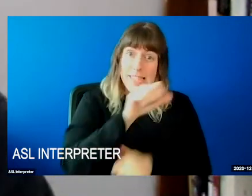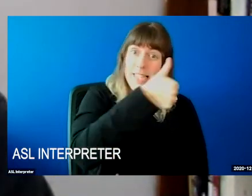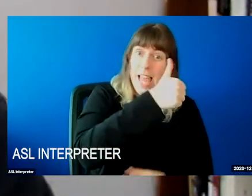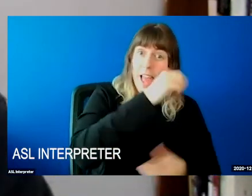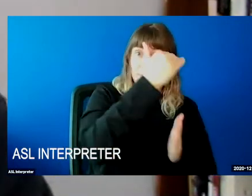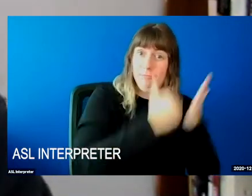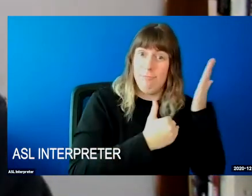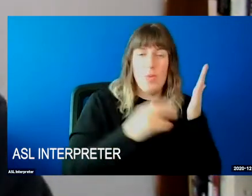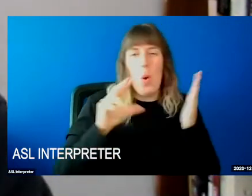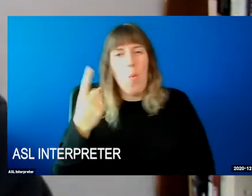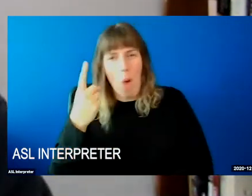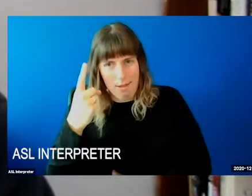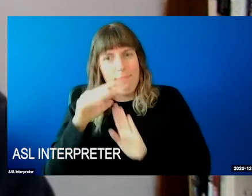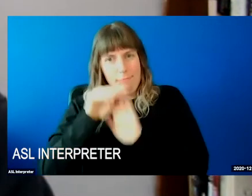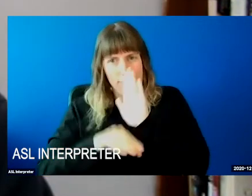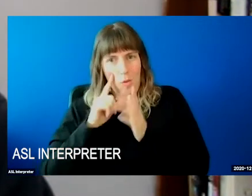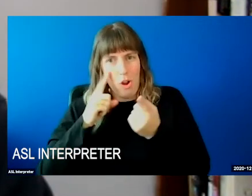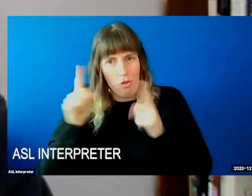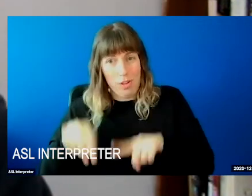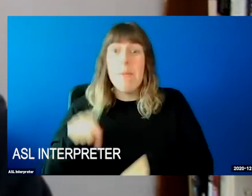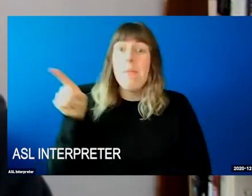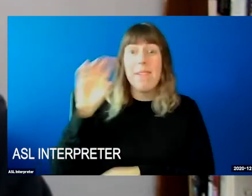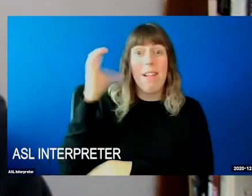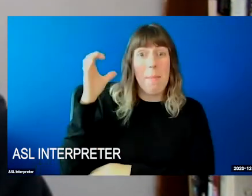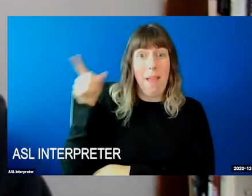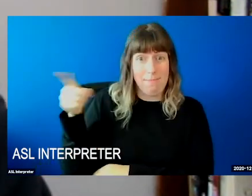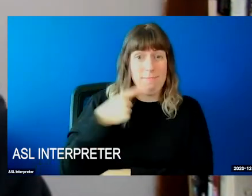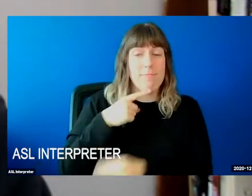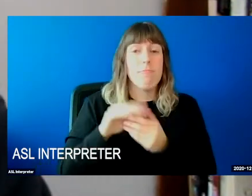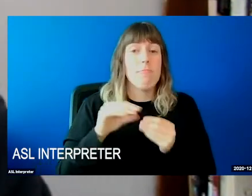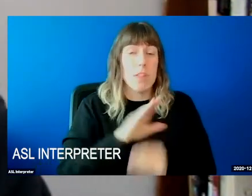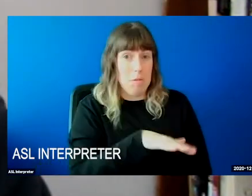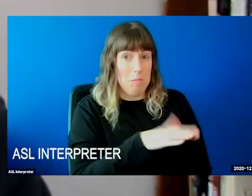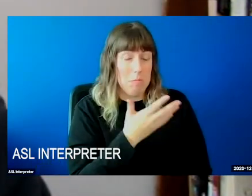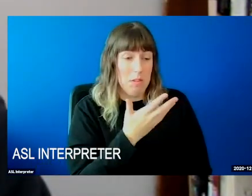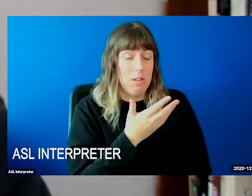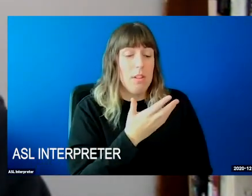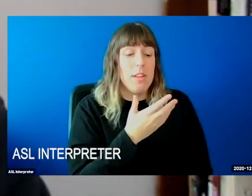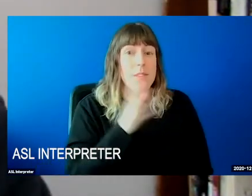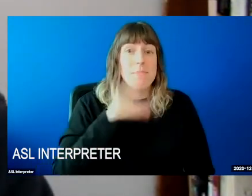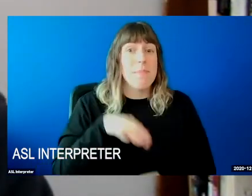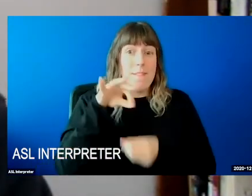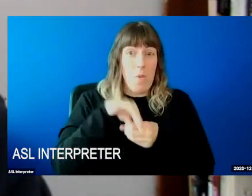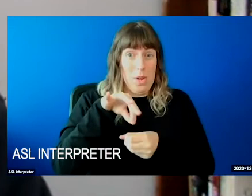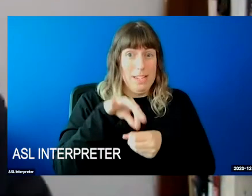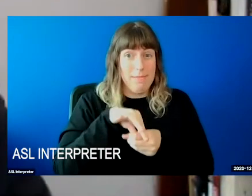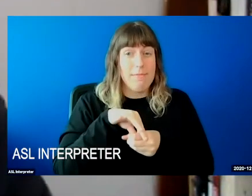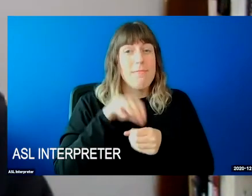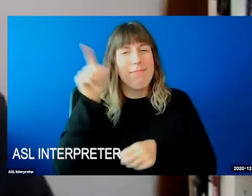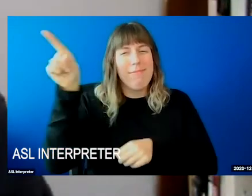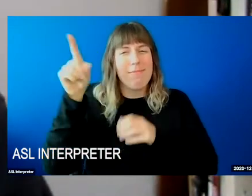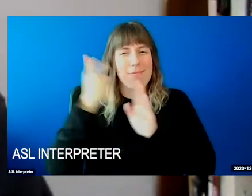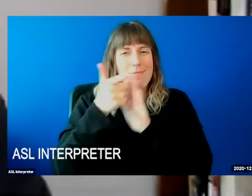But somebody once said to me in Colombia, they said, it's not an accident. It's not an accident that when we take a vote in the